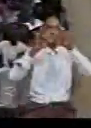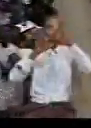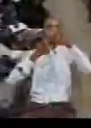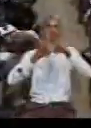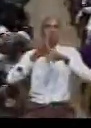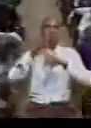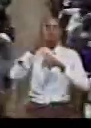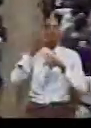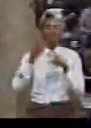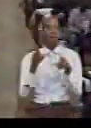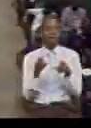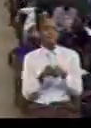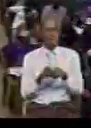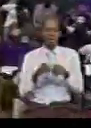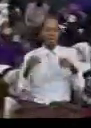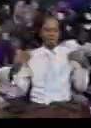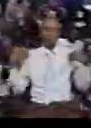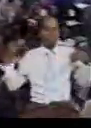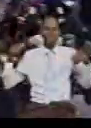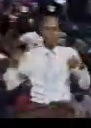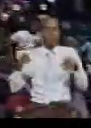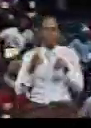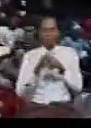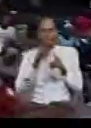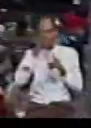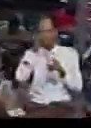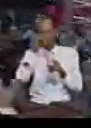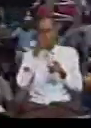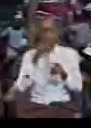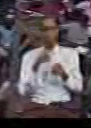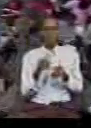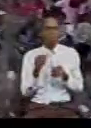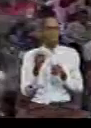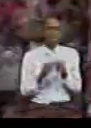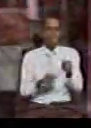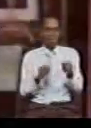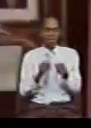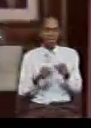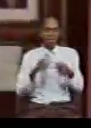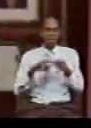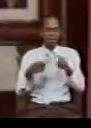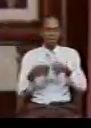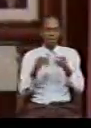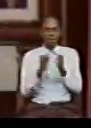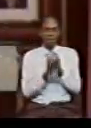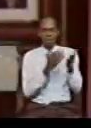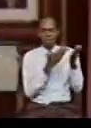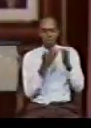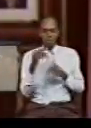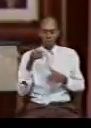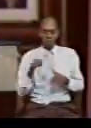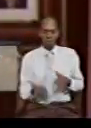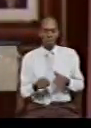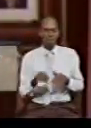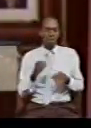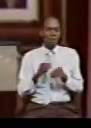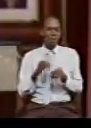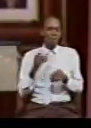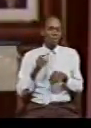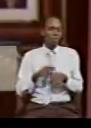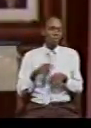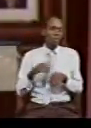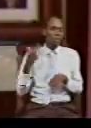eagles. Every chain that tied you down, pulling you down in the past, all